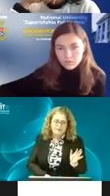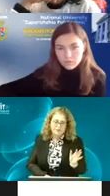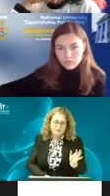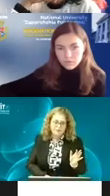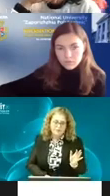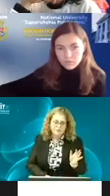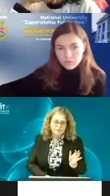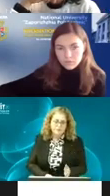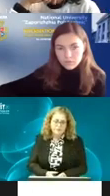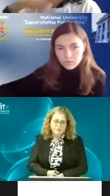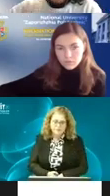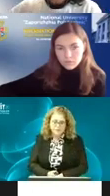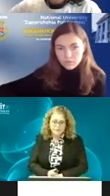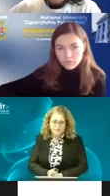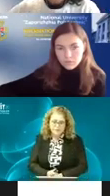yourself.